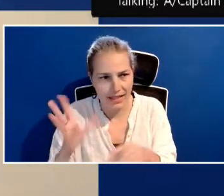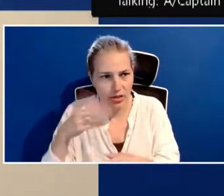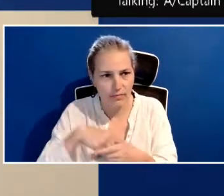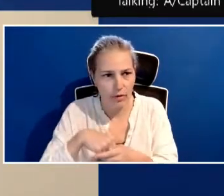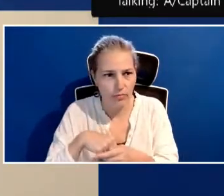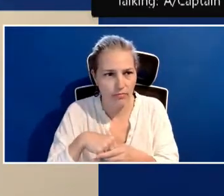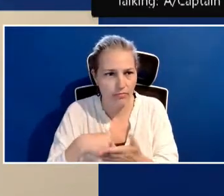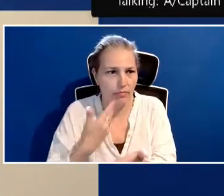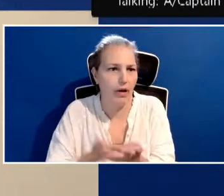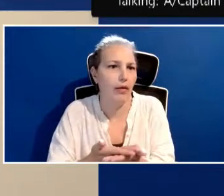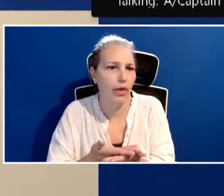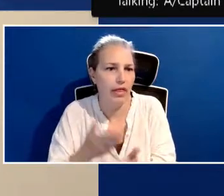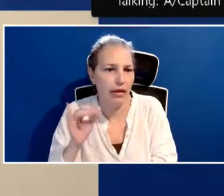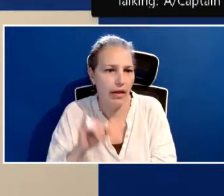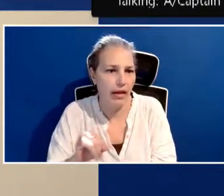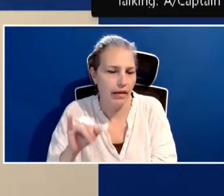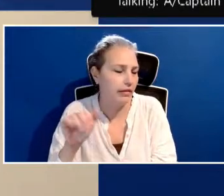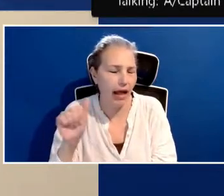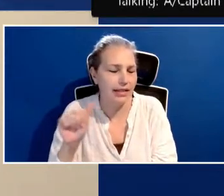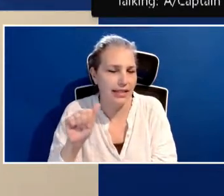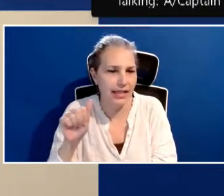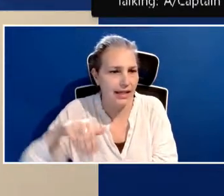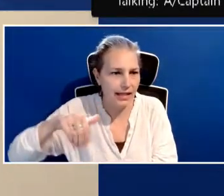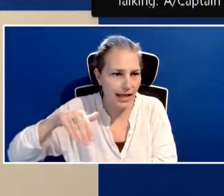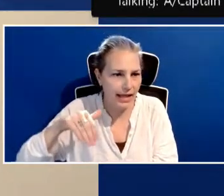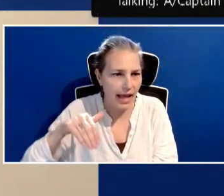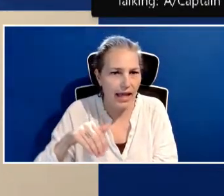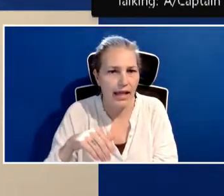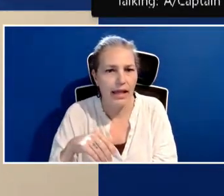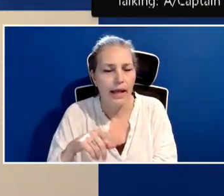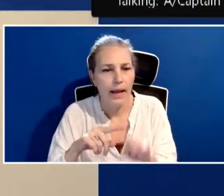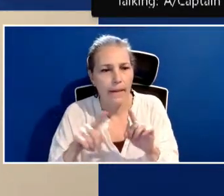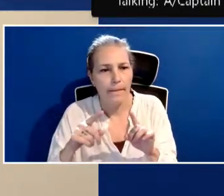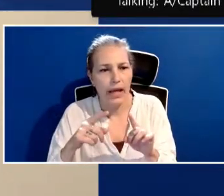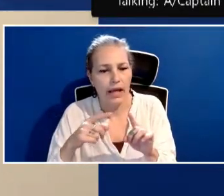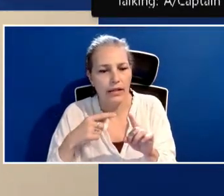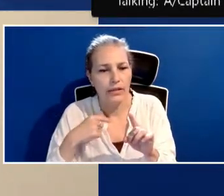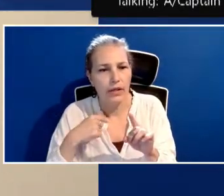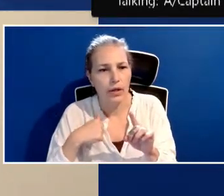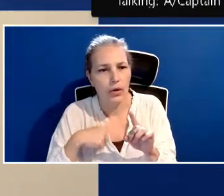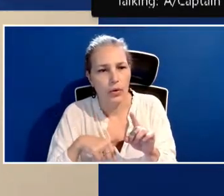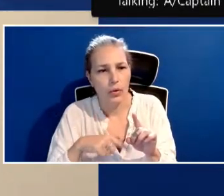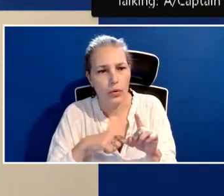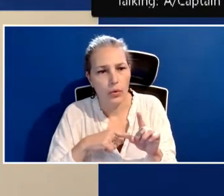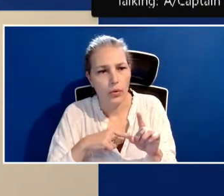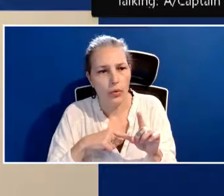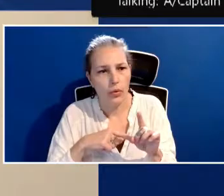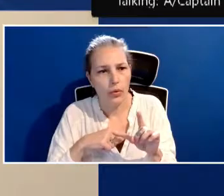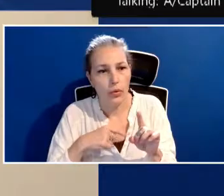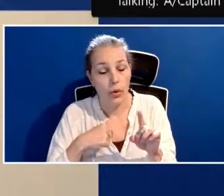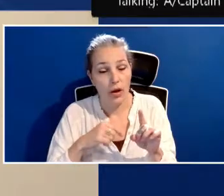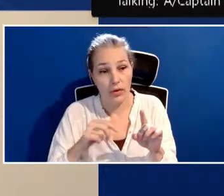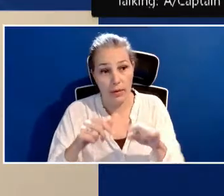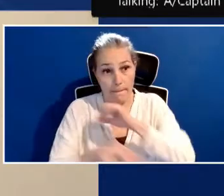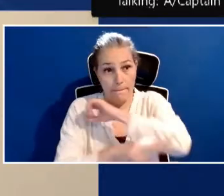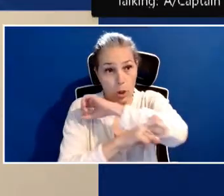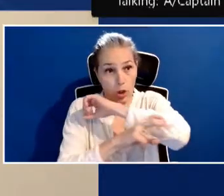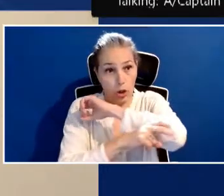But we're down from our home burglaries from May to June, we're down